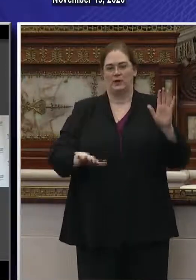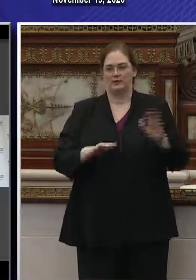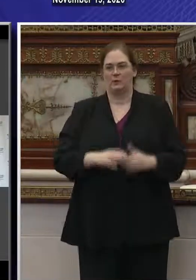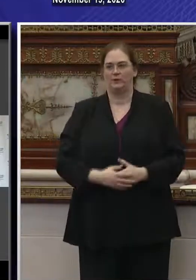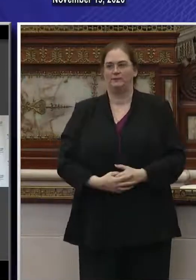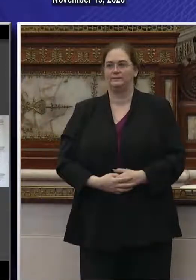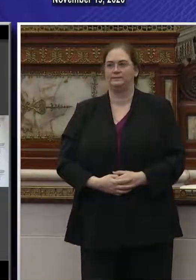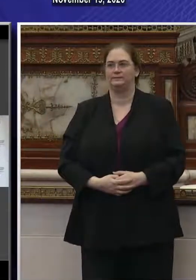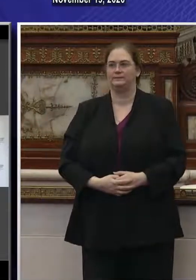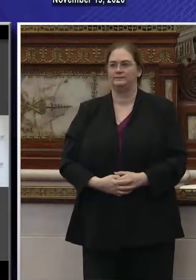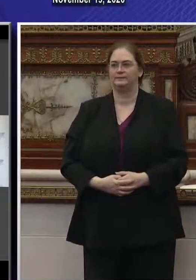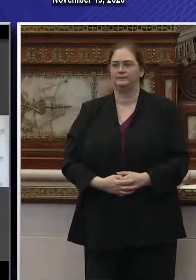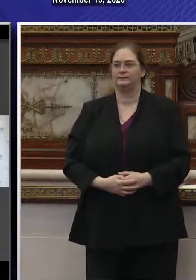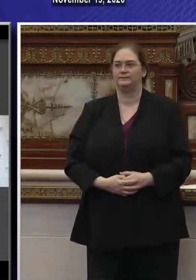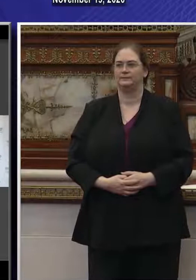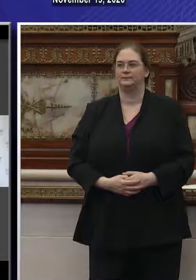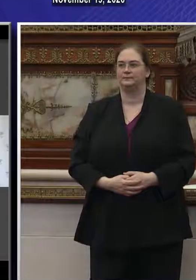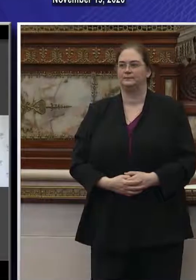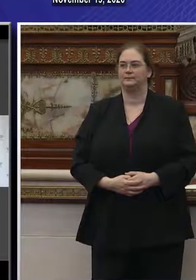testimony.